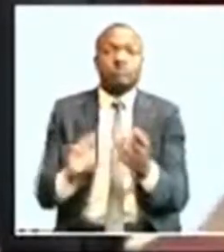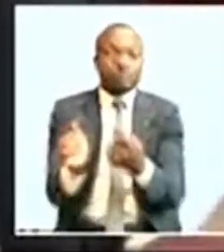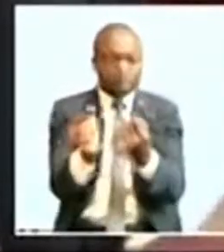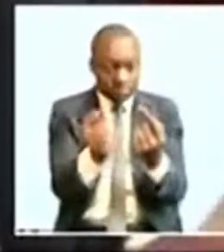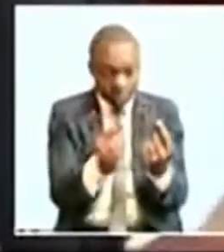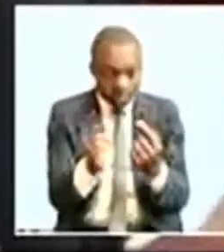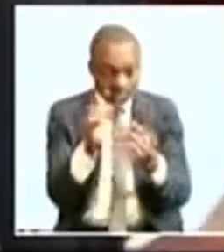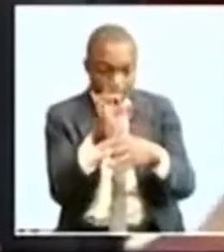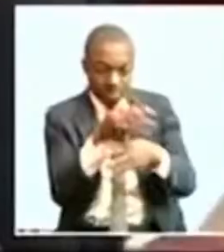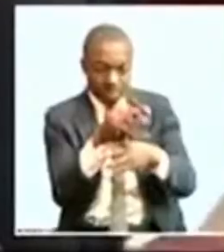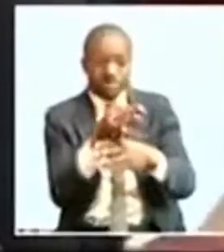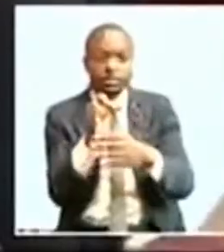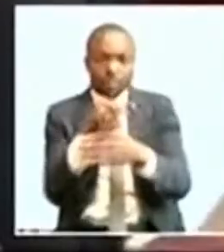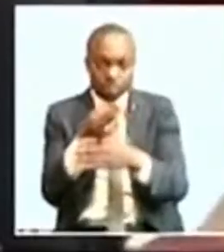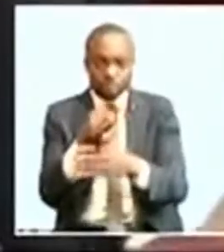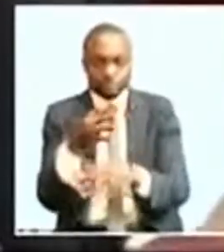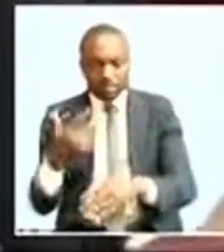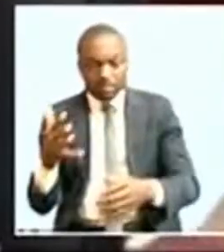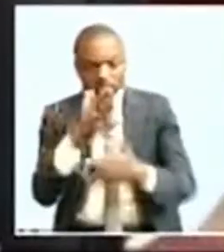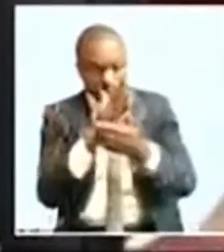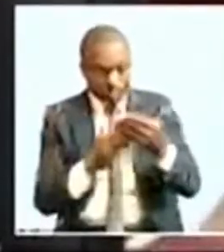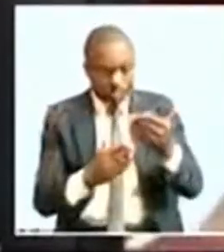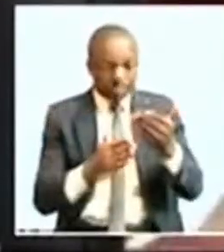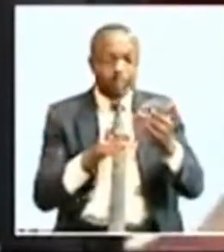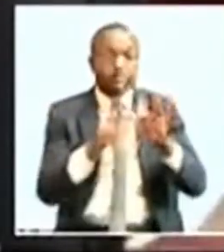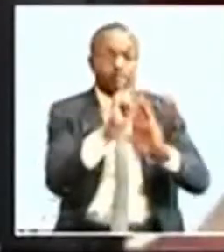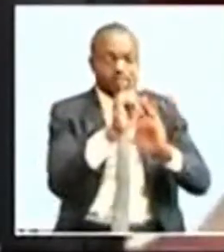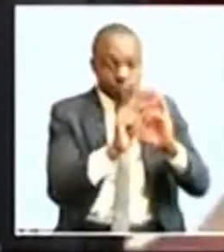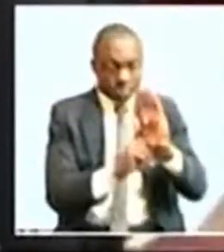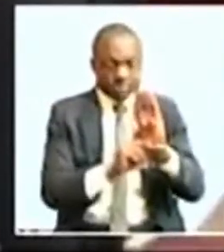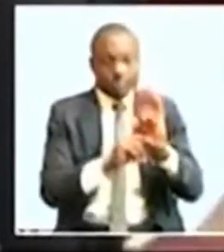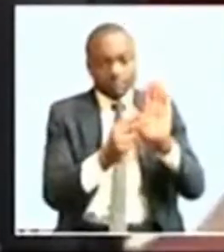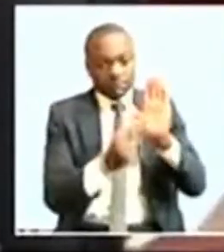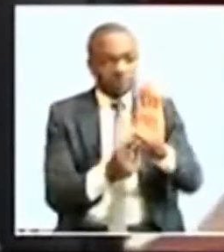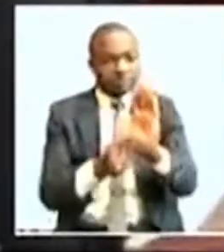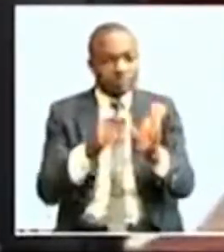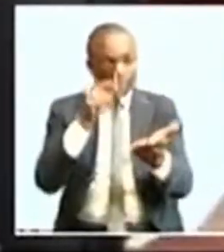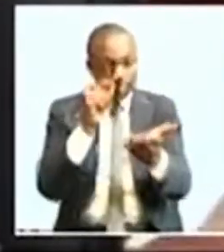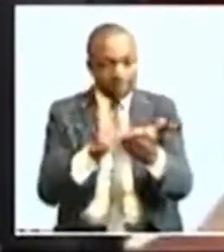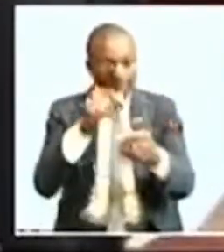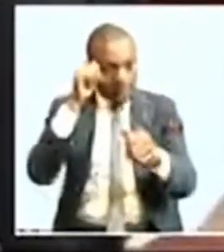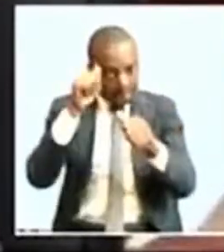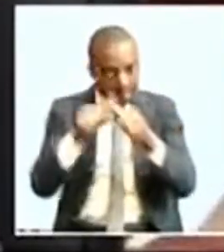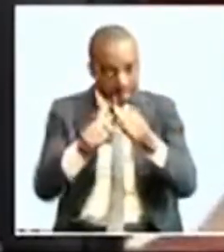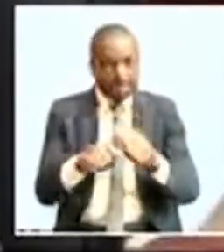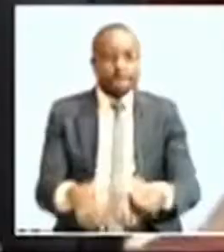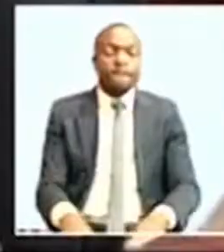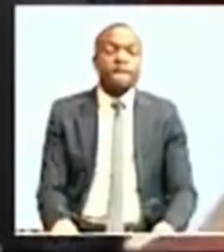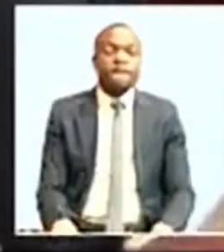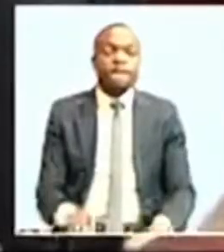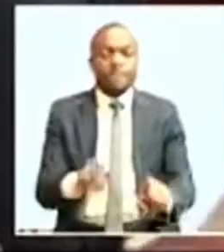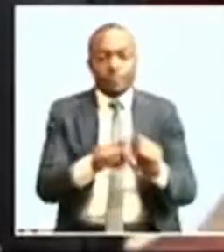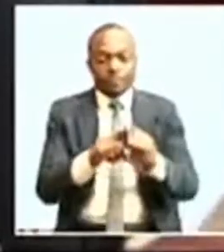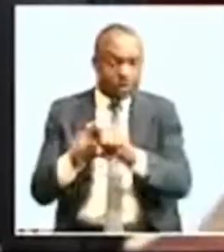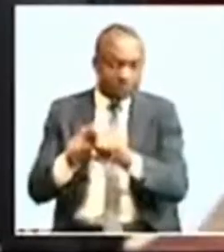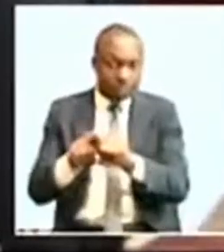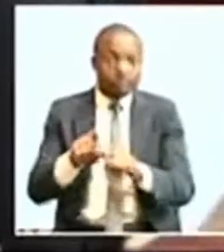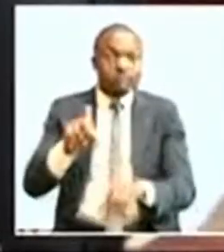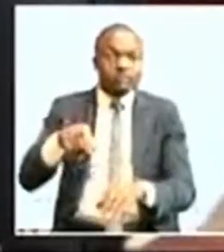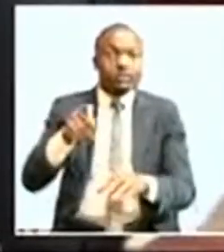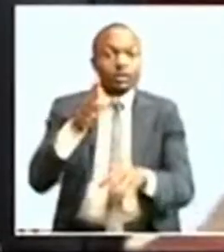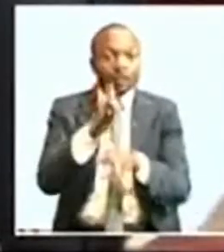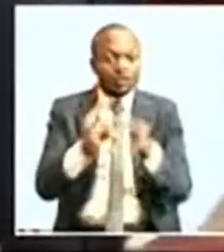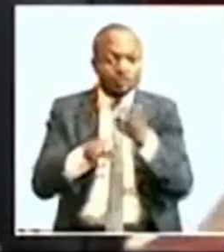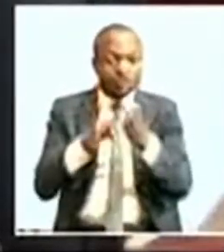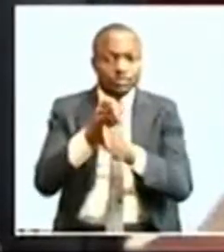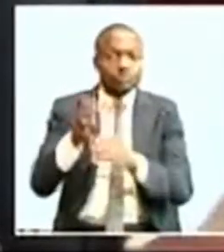fish stocks, which are some of the provisions that are spelled out in this agreement. We also still need to build our capacity